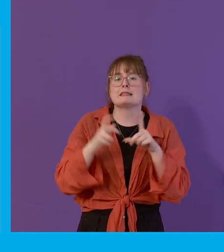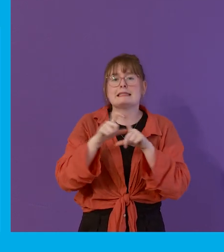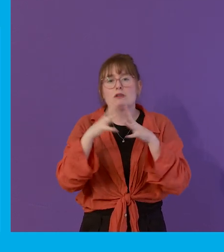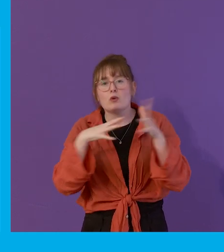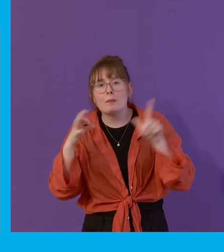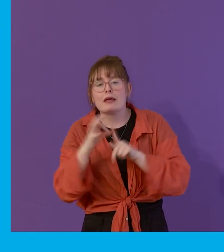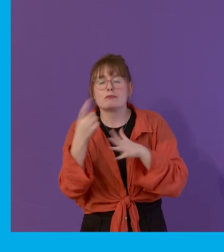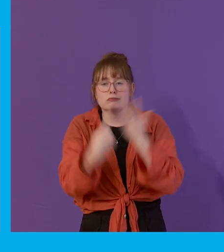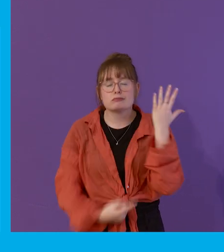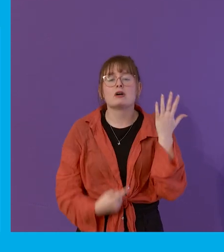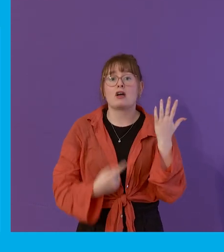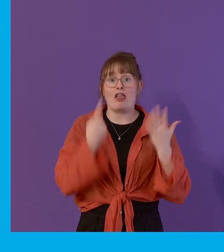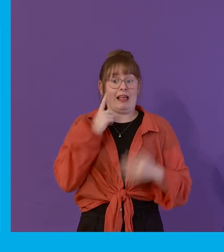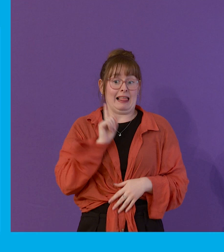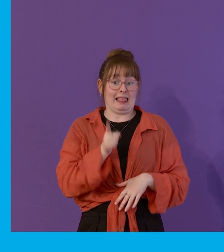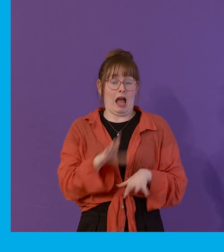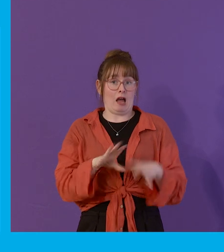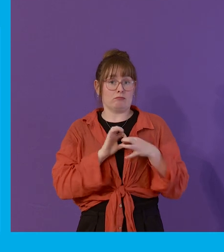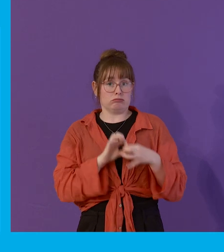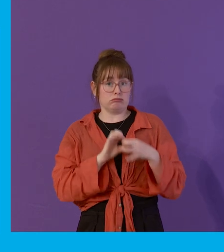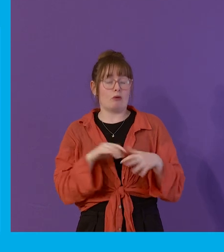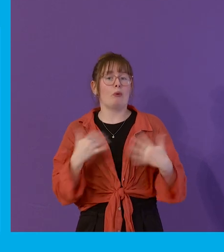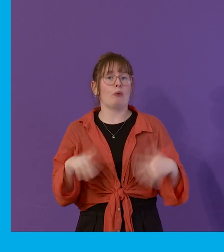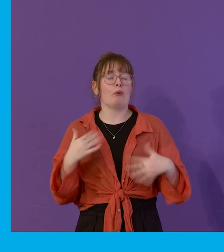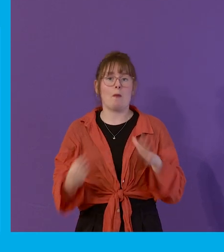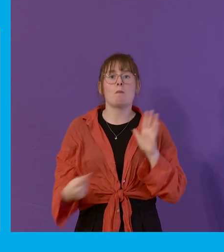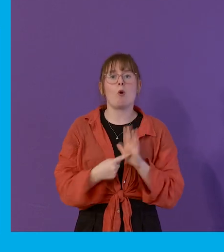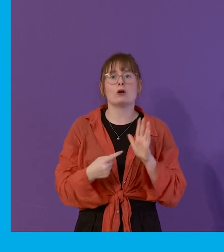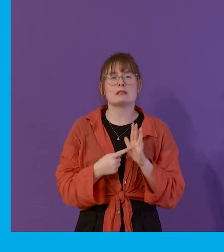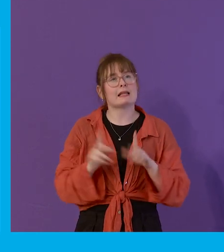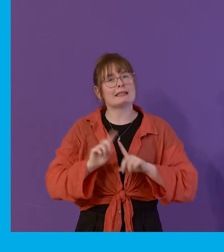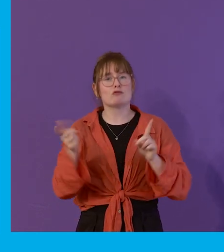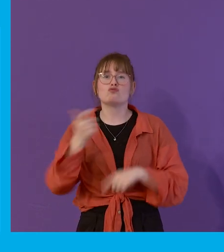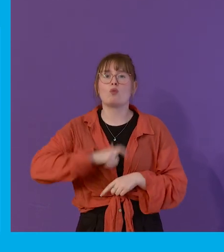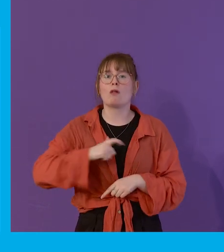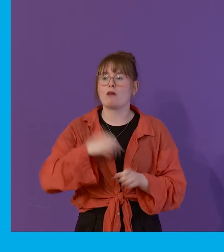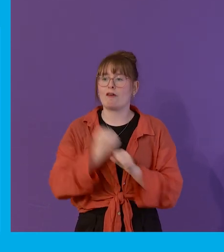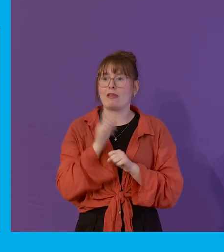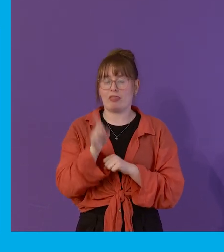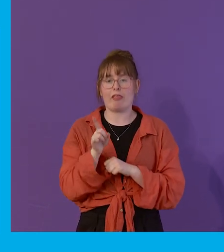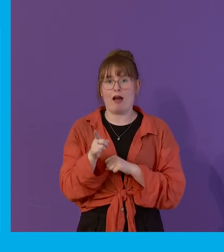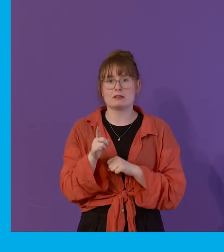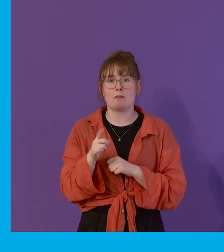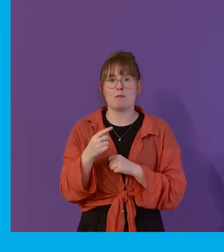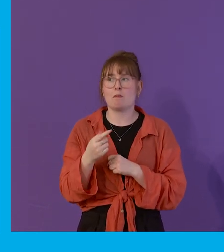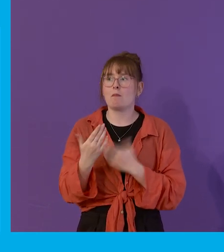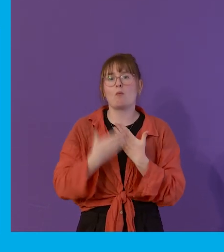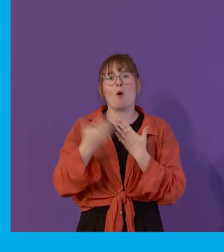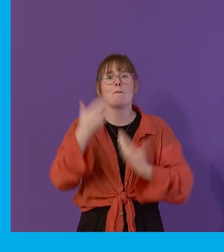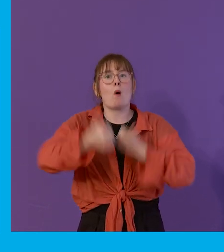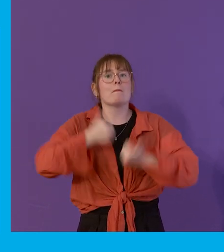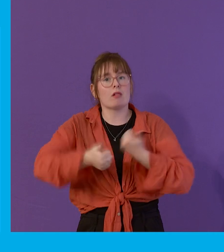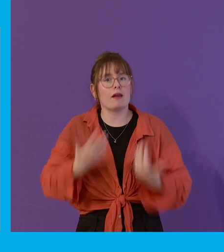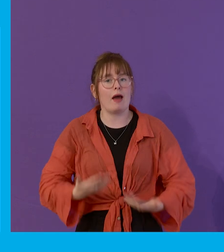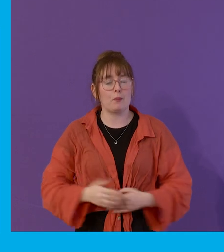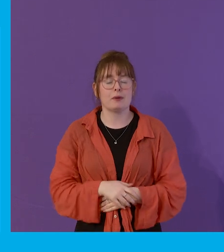think that's that kind of radical place shaping, different role for local government is definitely coming to the fore now.